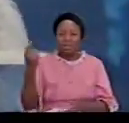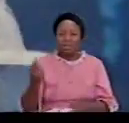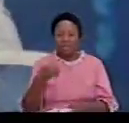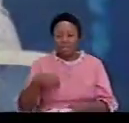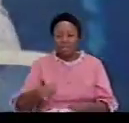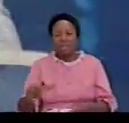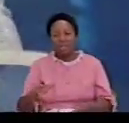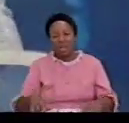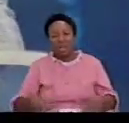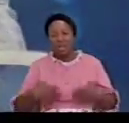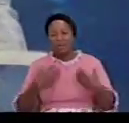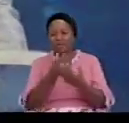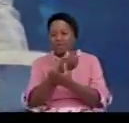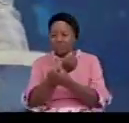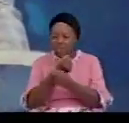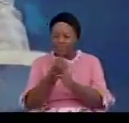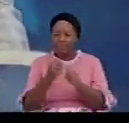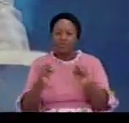salvation.